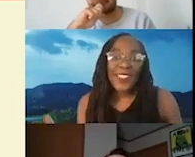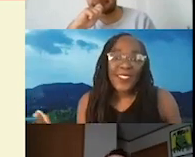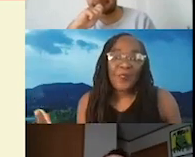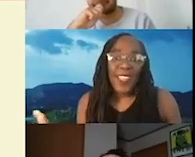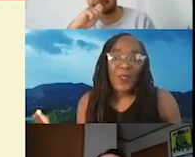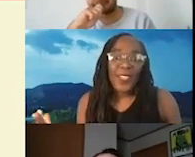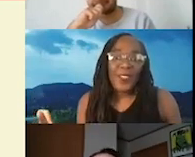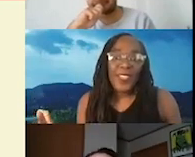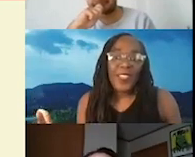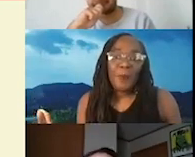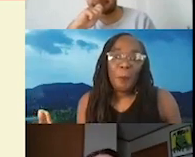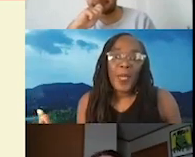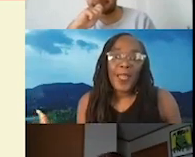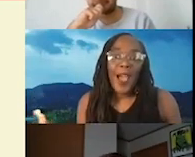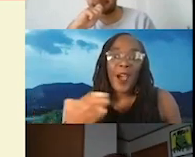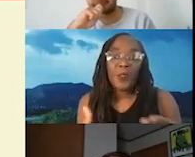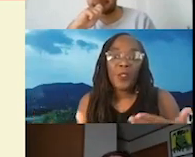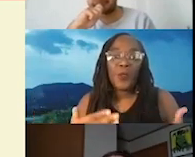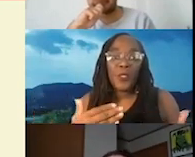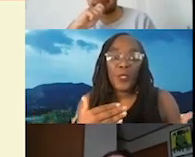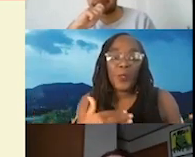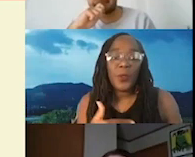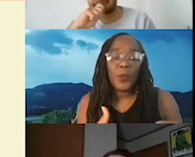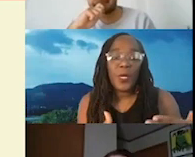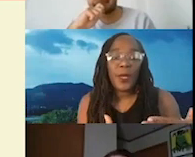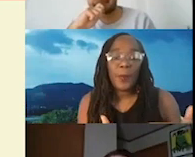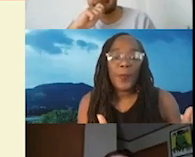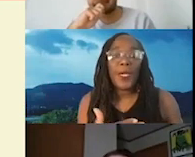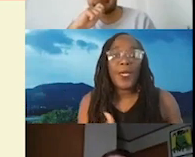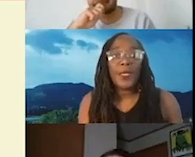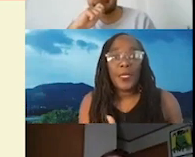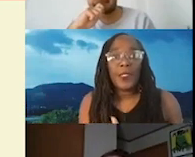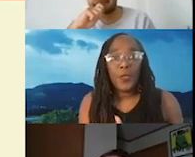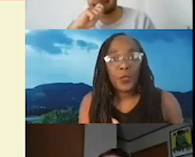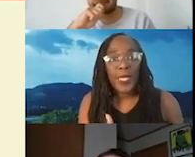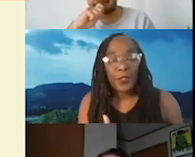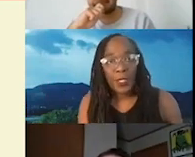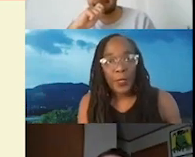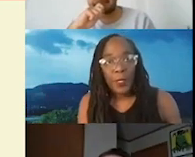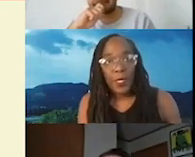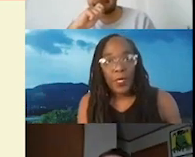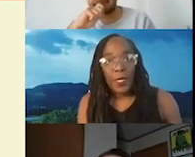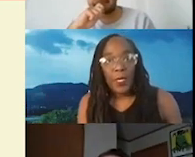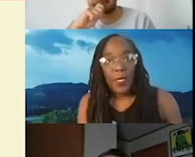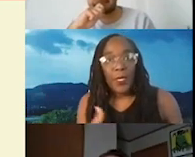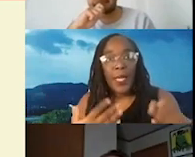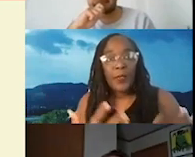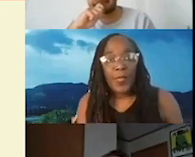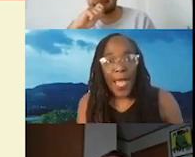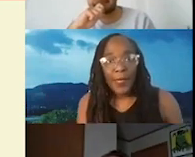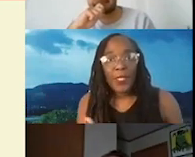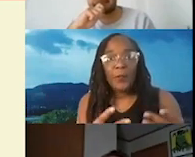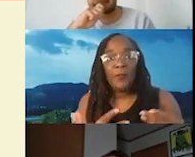like a stuck record, but how do you unlearn Eurocentrism? And